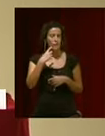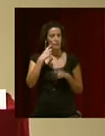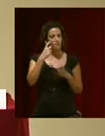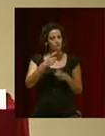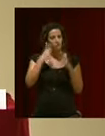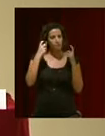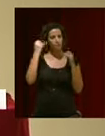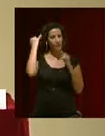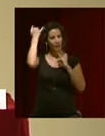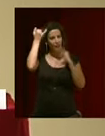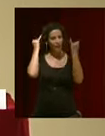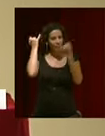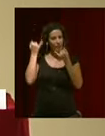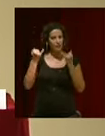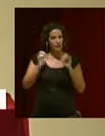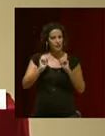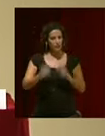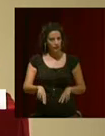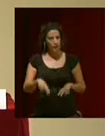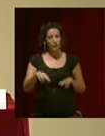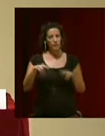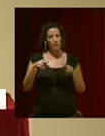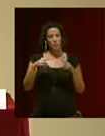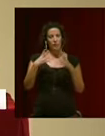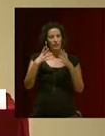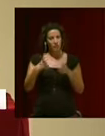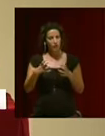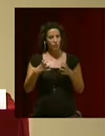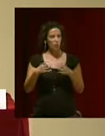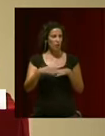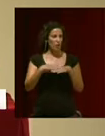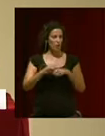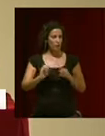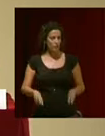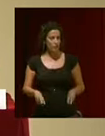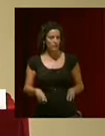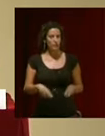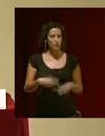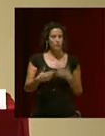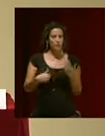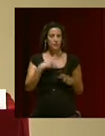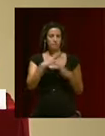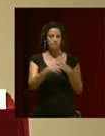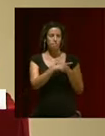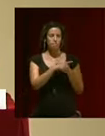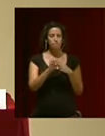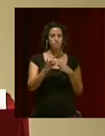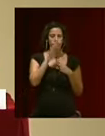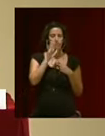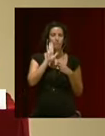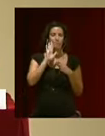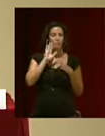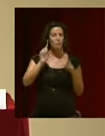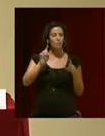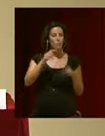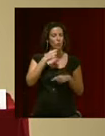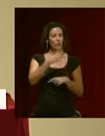willing to use it in their daily lives. As it stands today, we should make it wireless. We